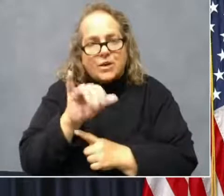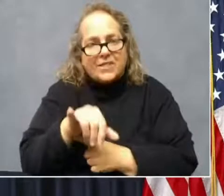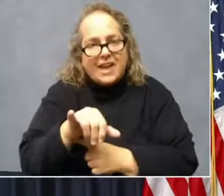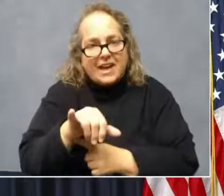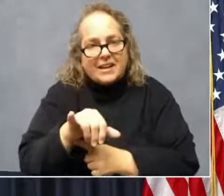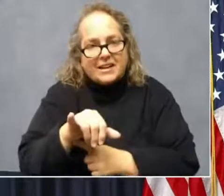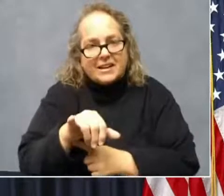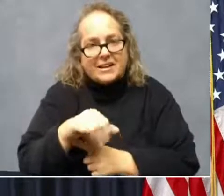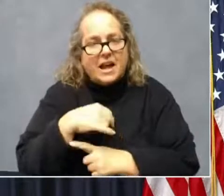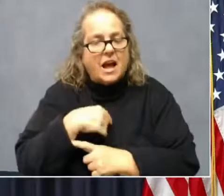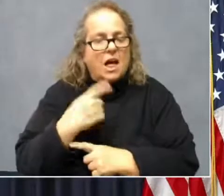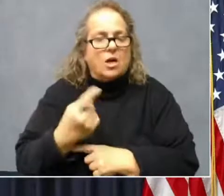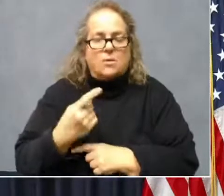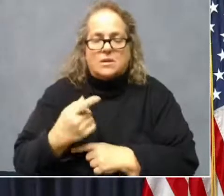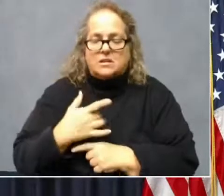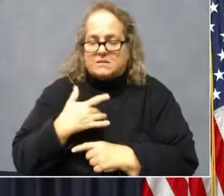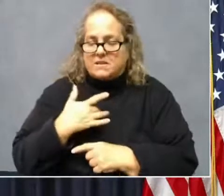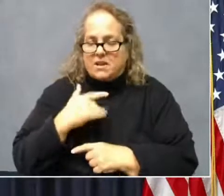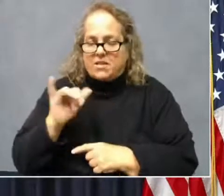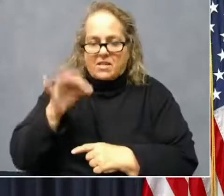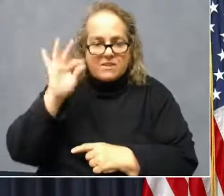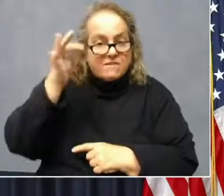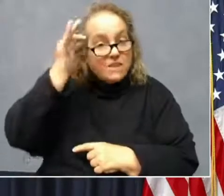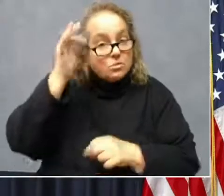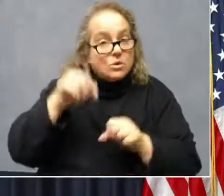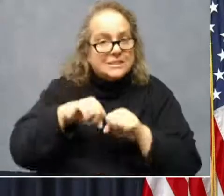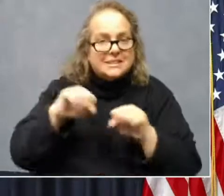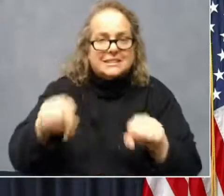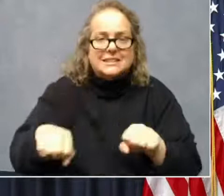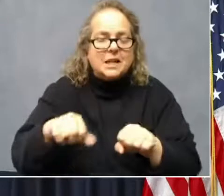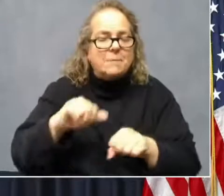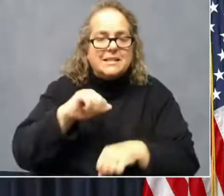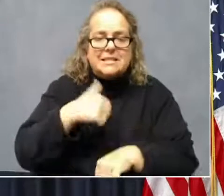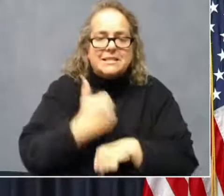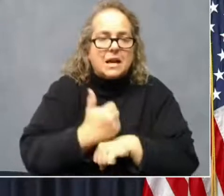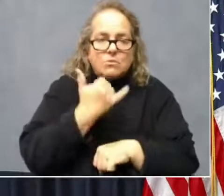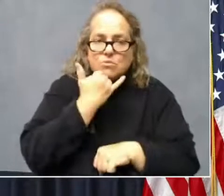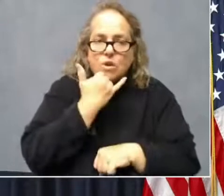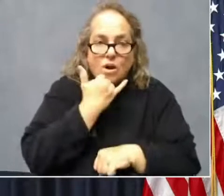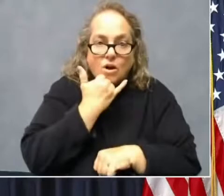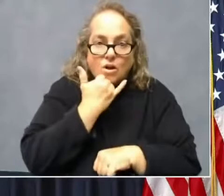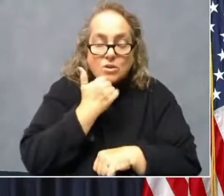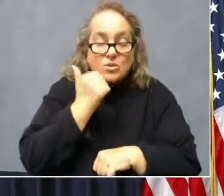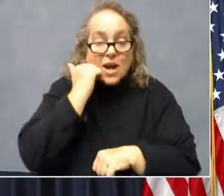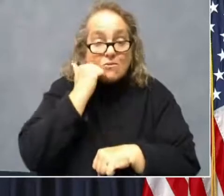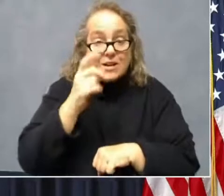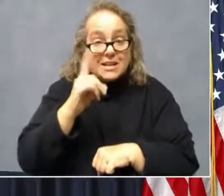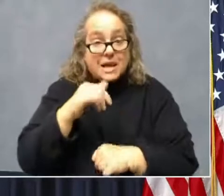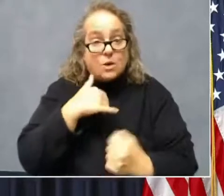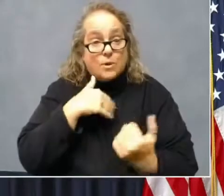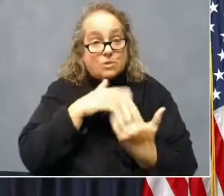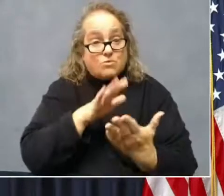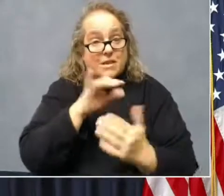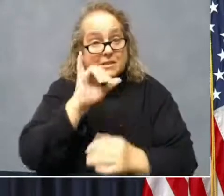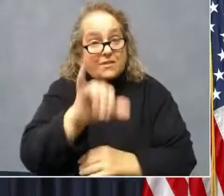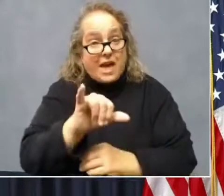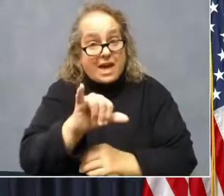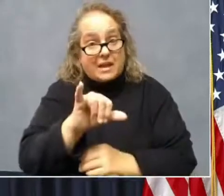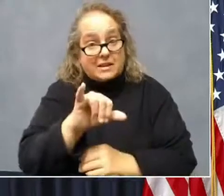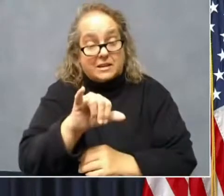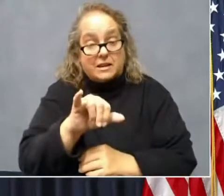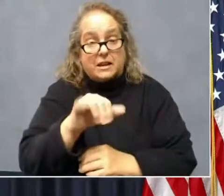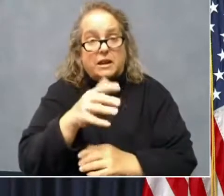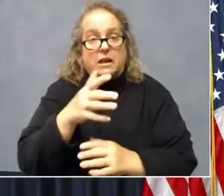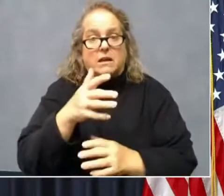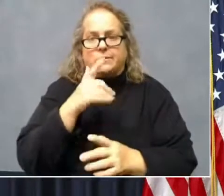be frustrated and not get their benefits. So every day that we're working on addressing that backlog, we're also helping people who have